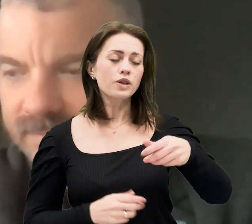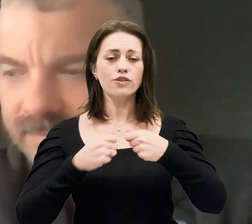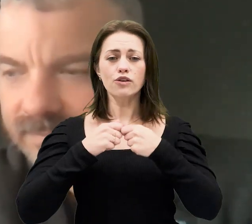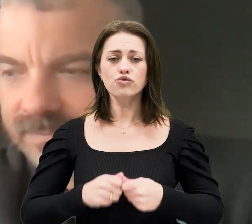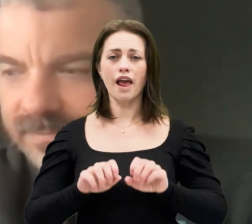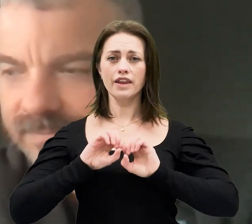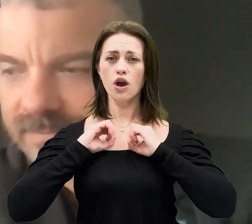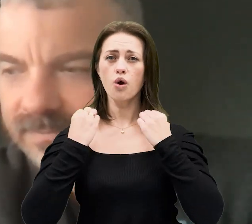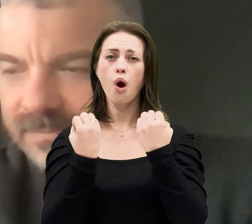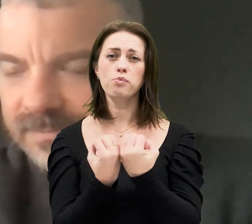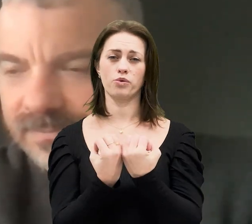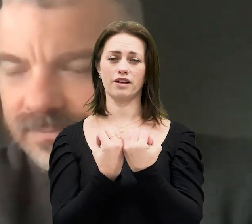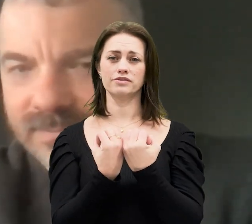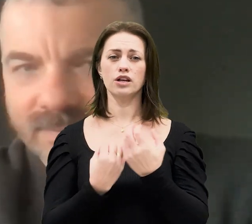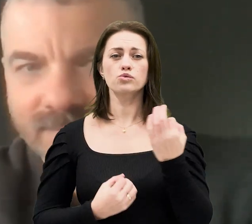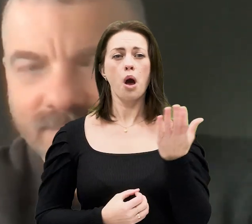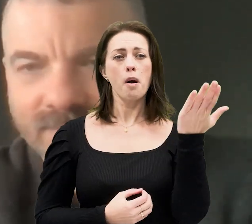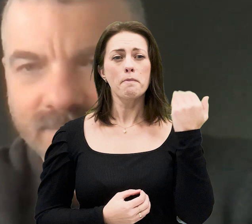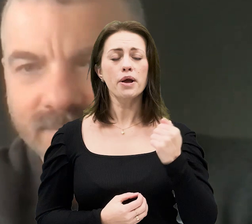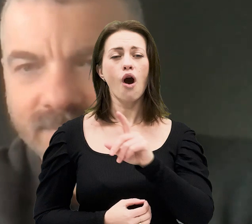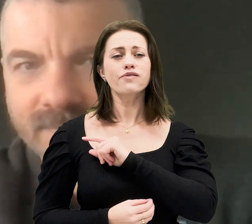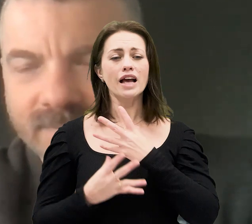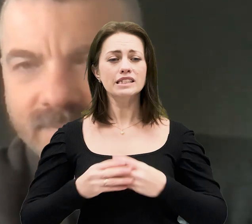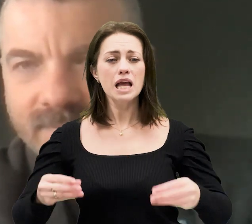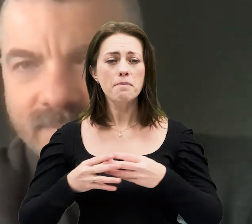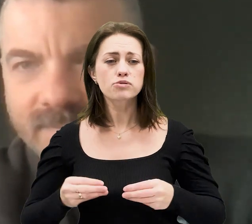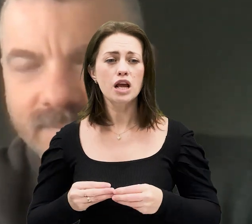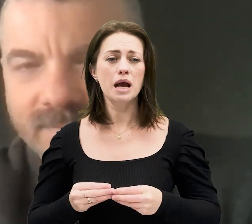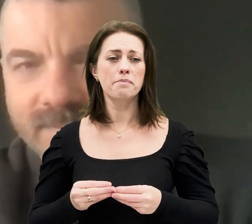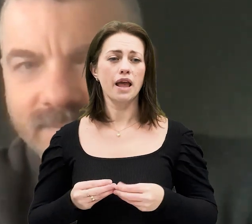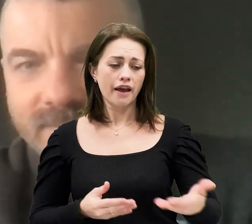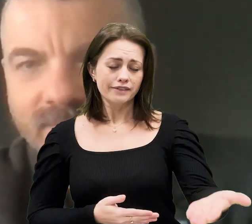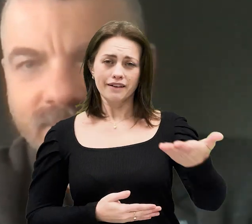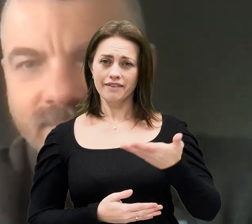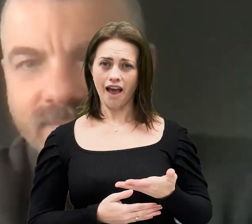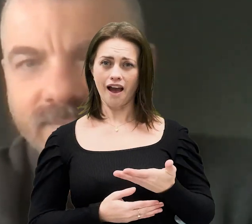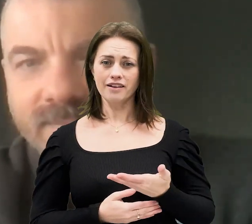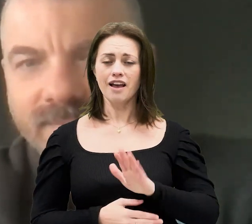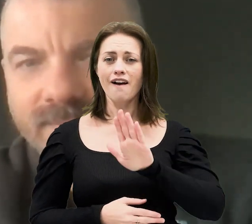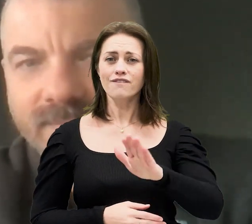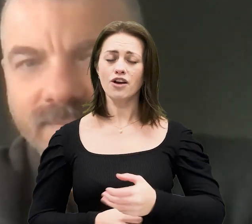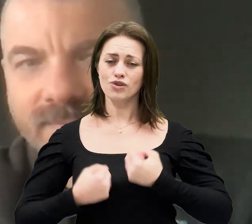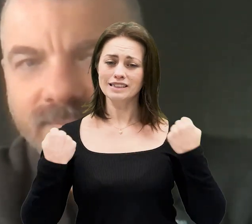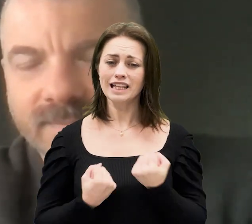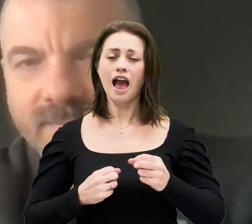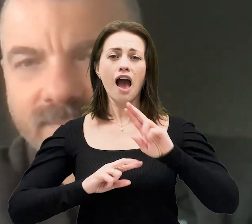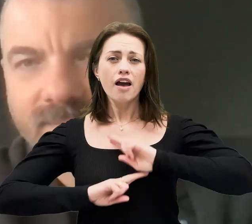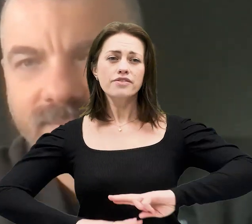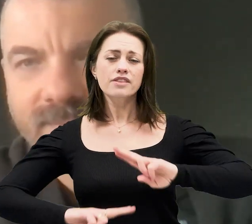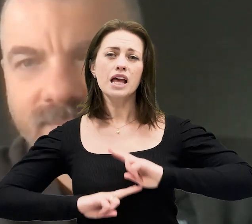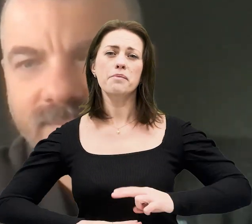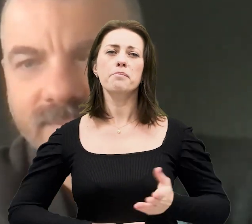students and community members who have shared their stories with us. Your dedication and